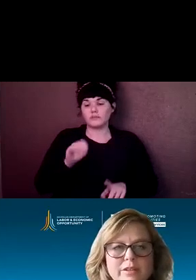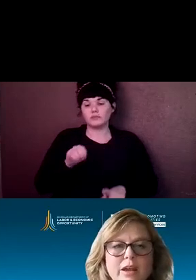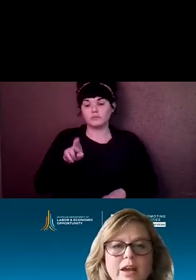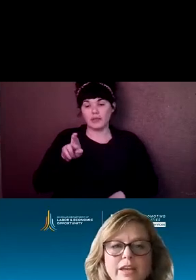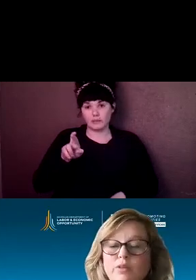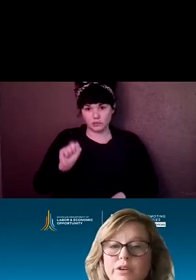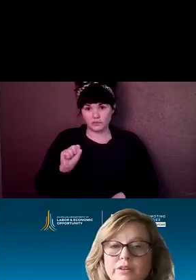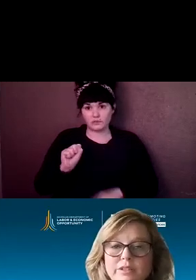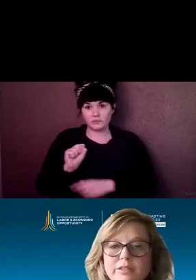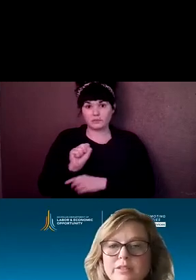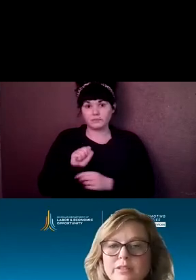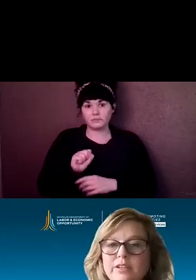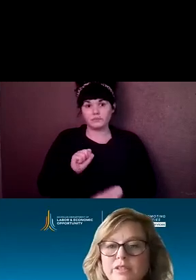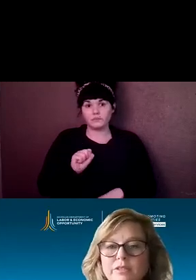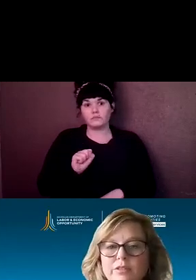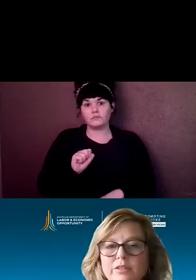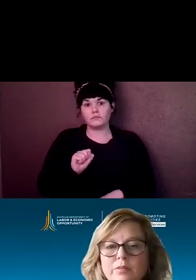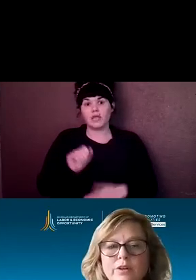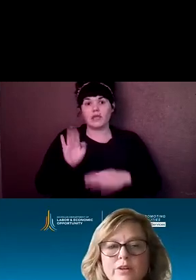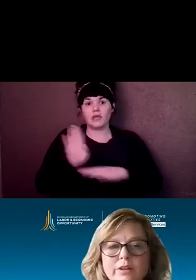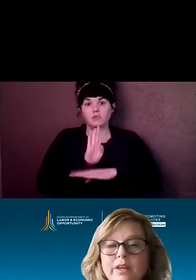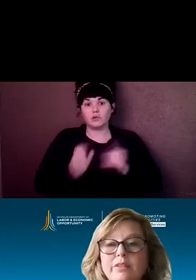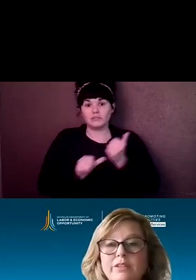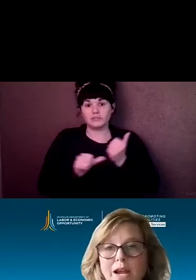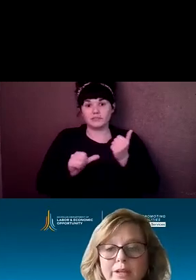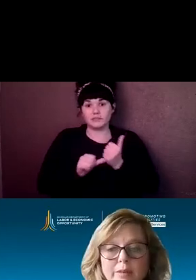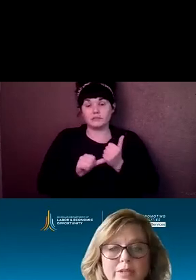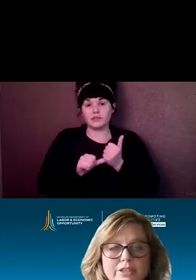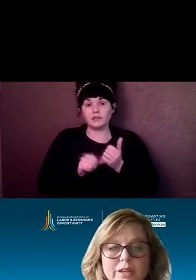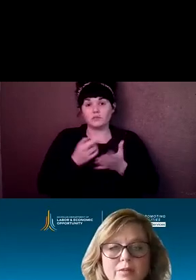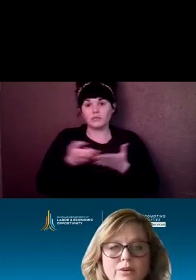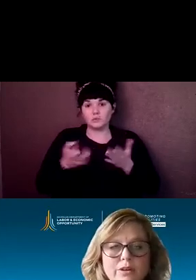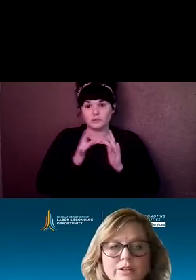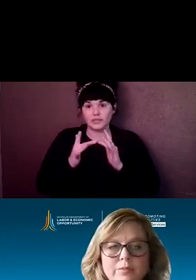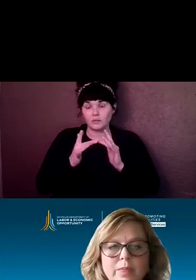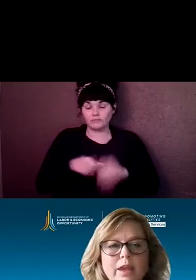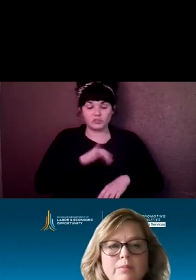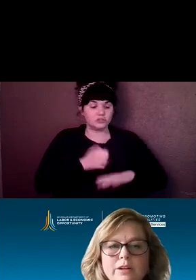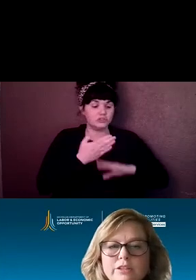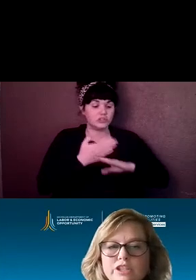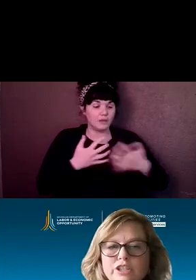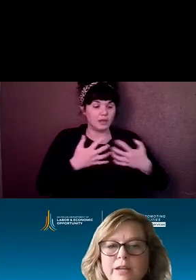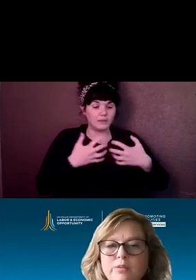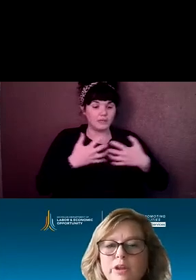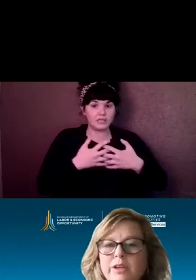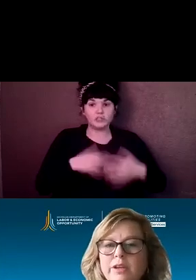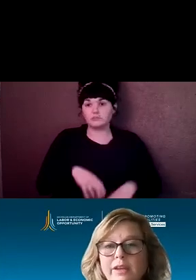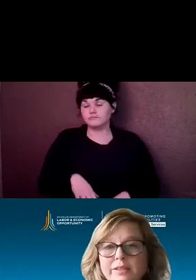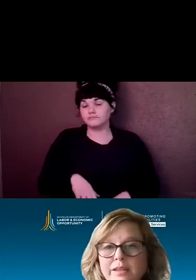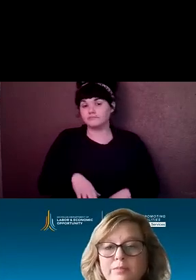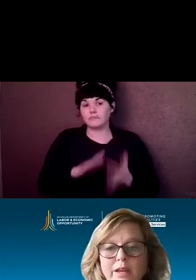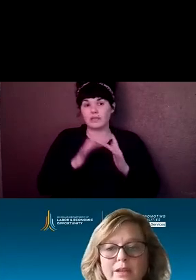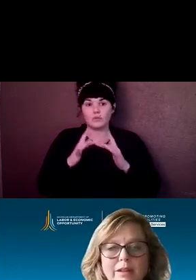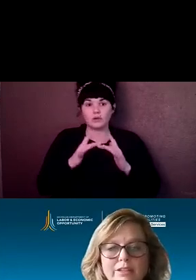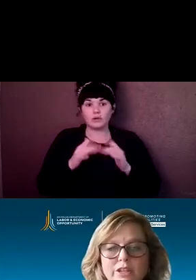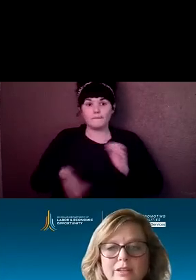Services, Employer Assistance and Resource Network, the Job Accommodation Network, Partnership on Employment and